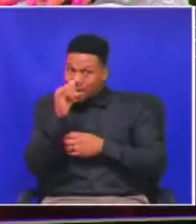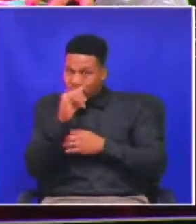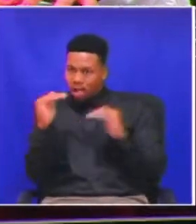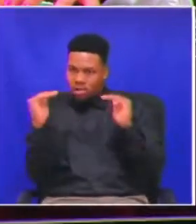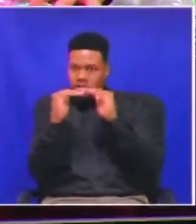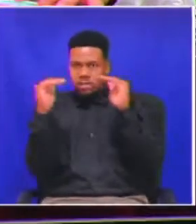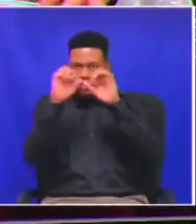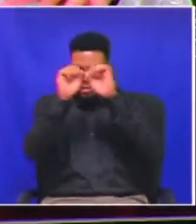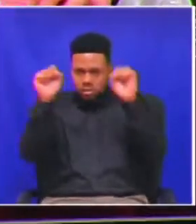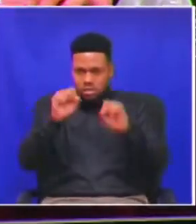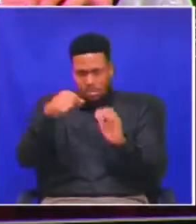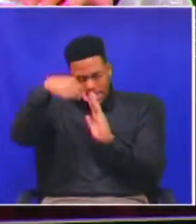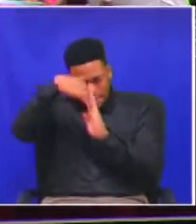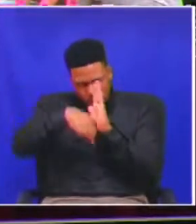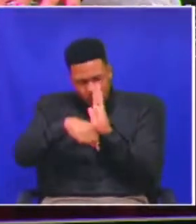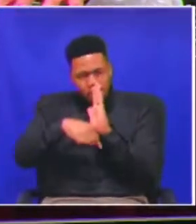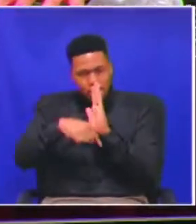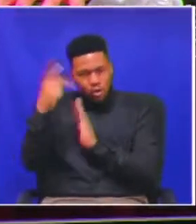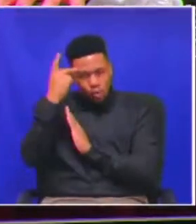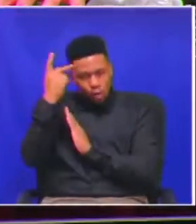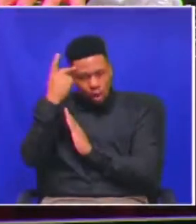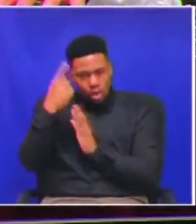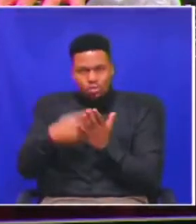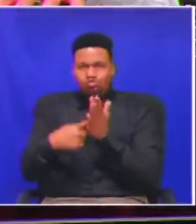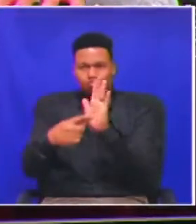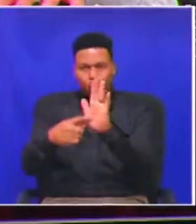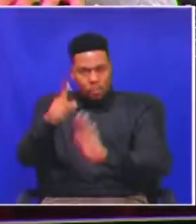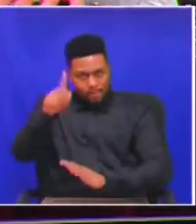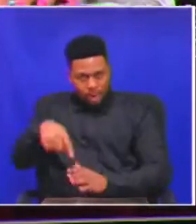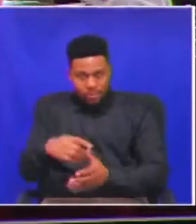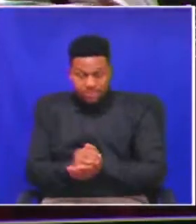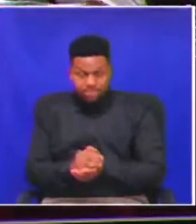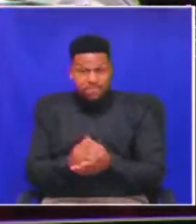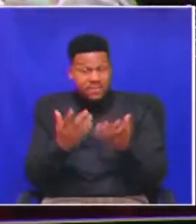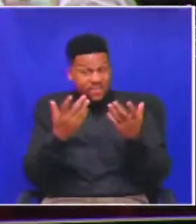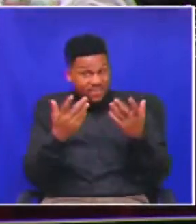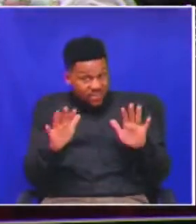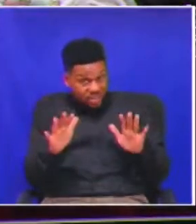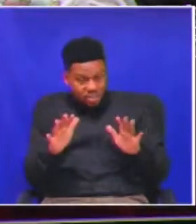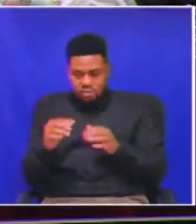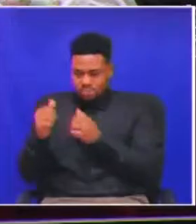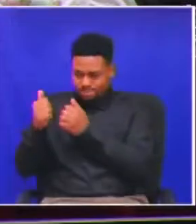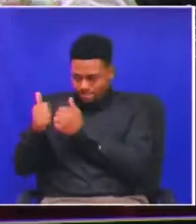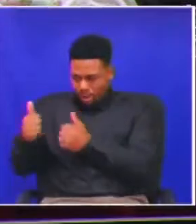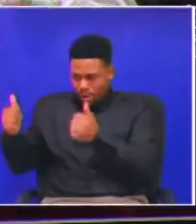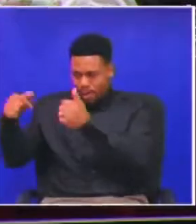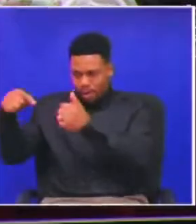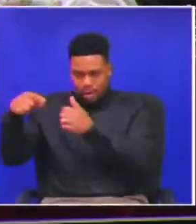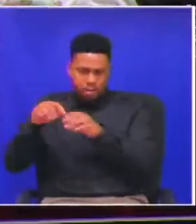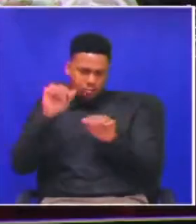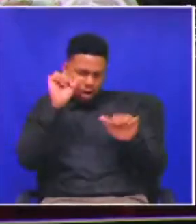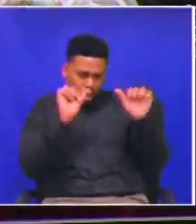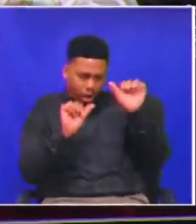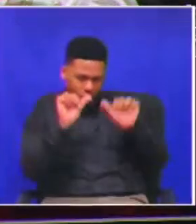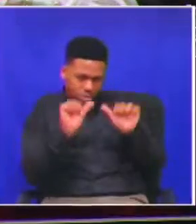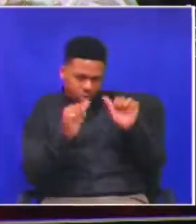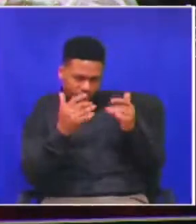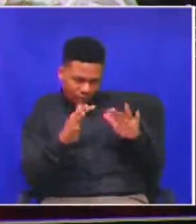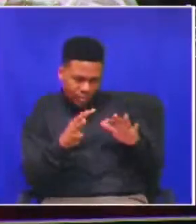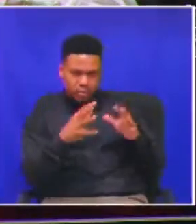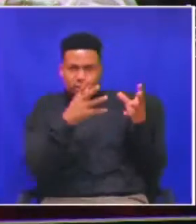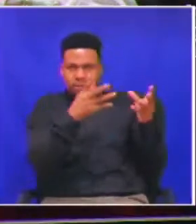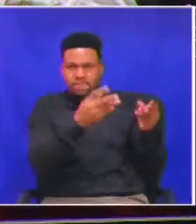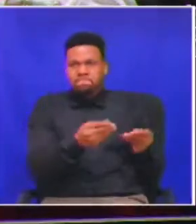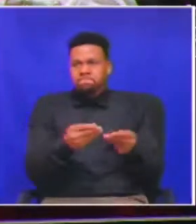assessment, the panel will submit a short list of recommended candidates to me